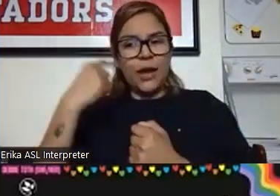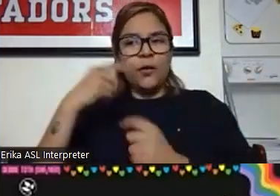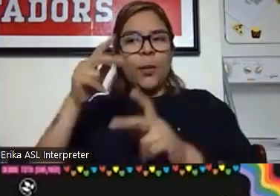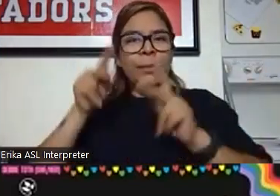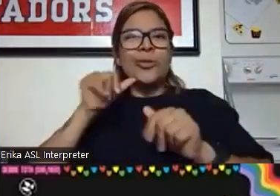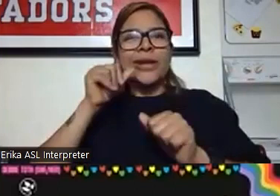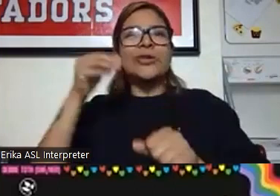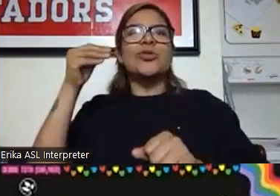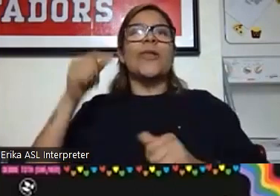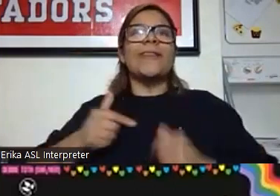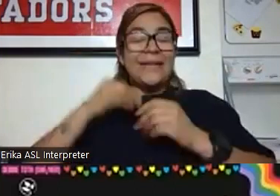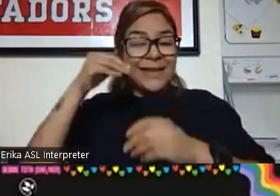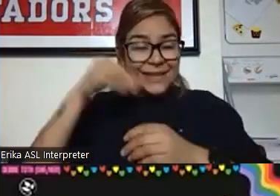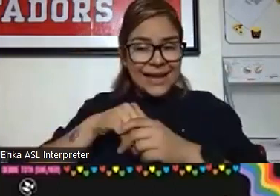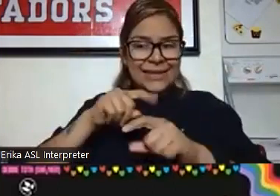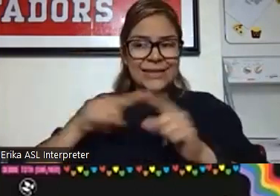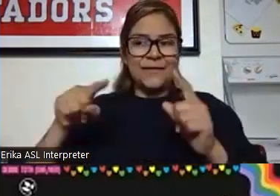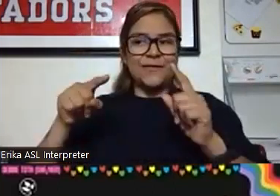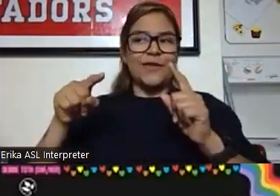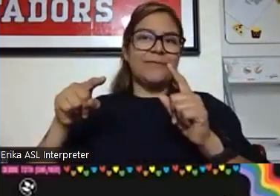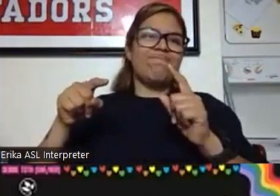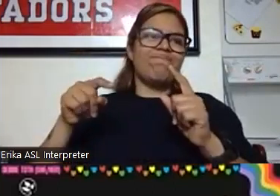lifespan. I'm still hearing